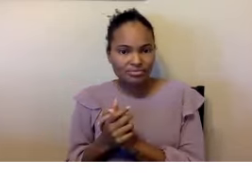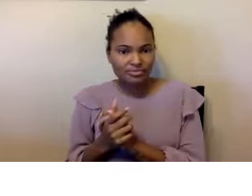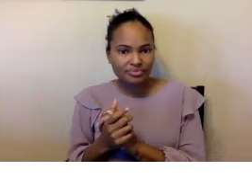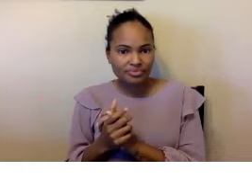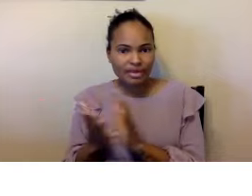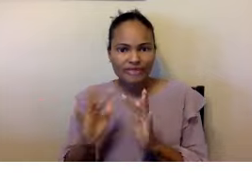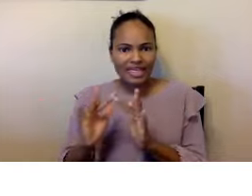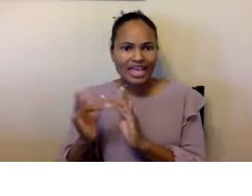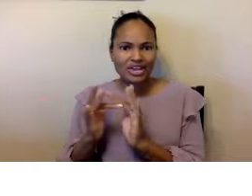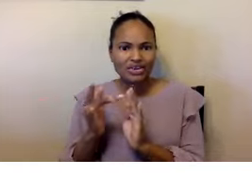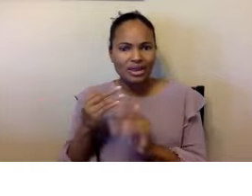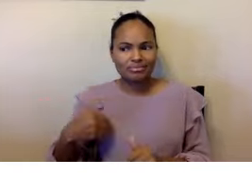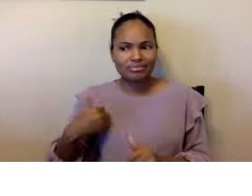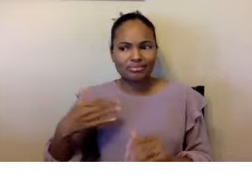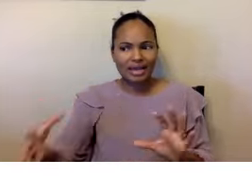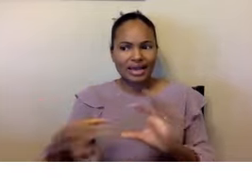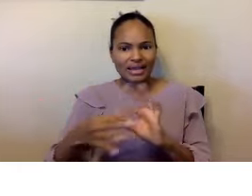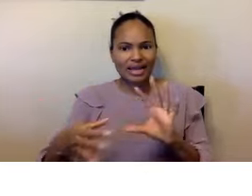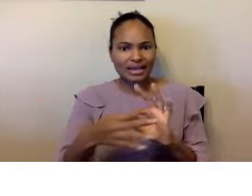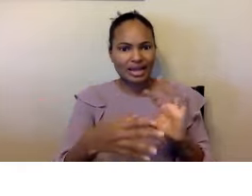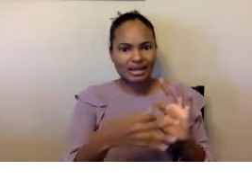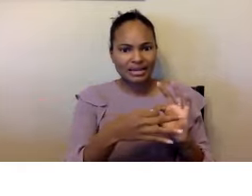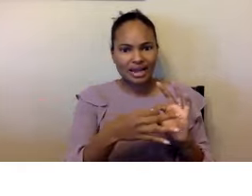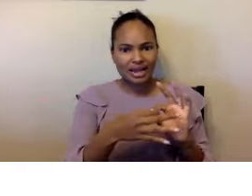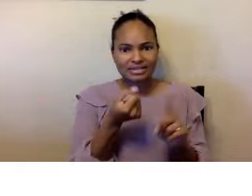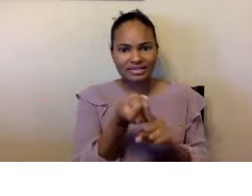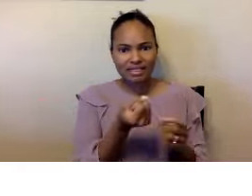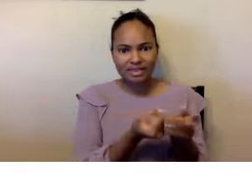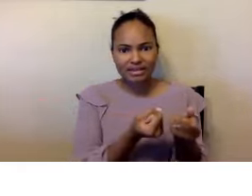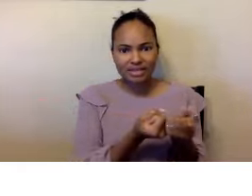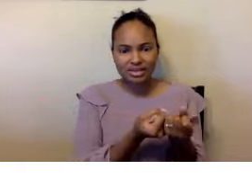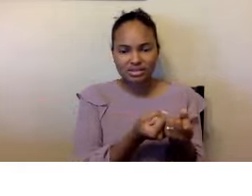internet has connected a lot of self-advocates to